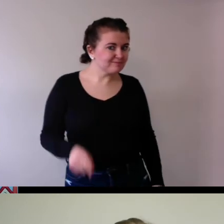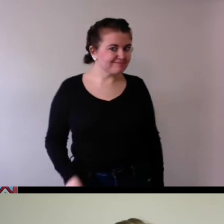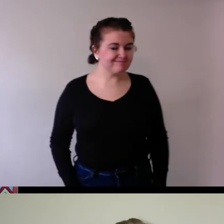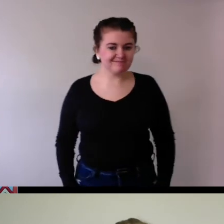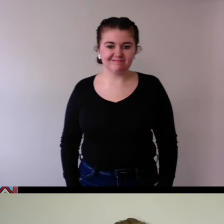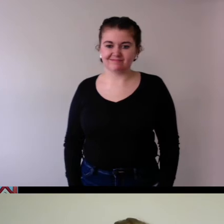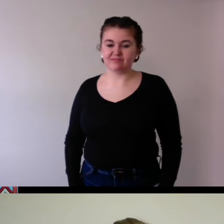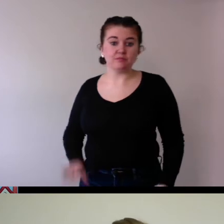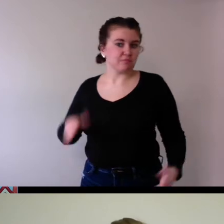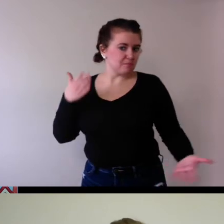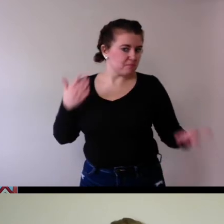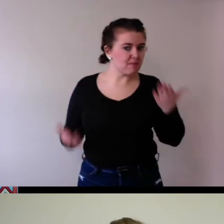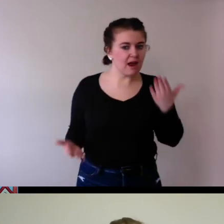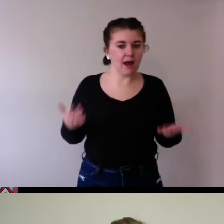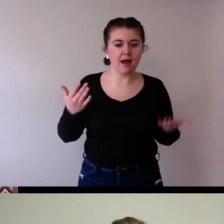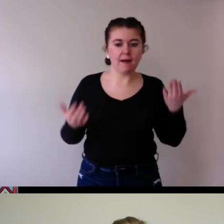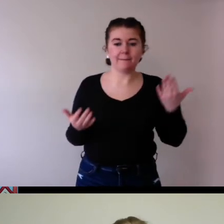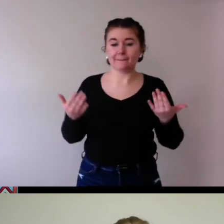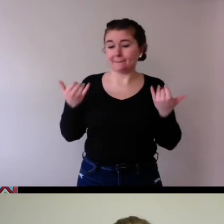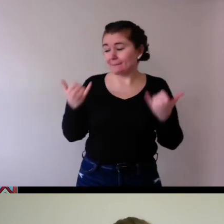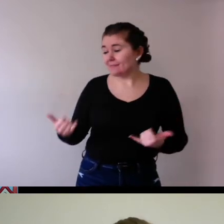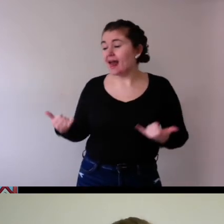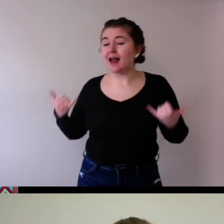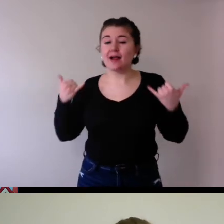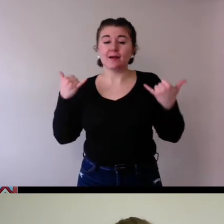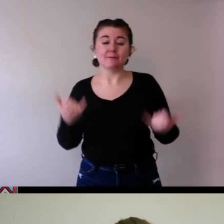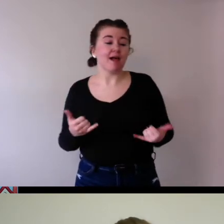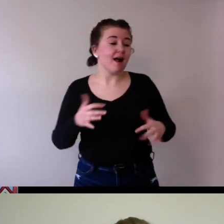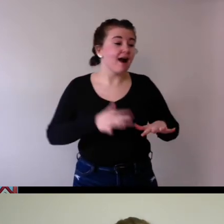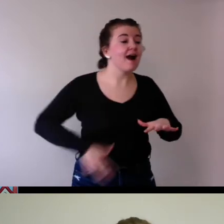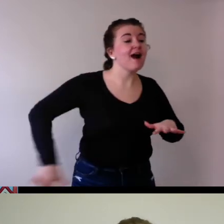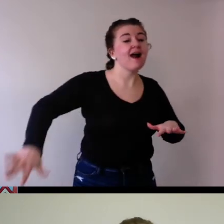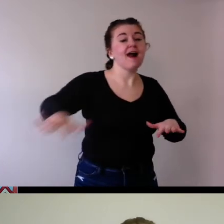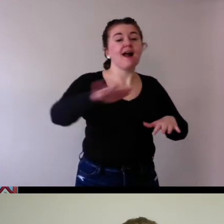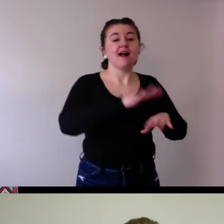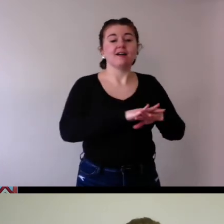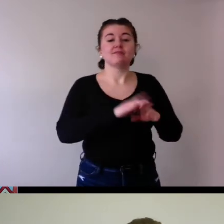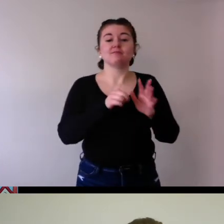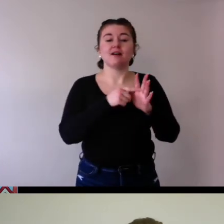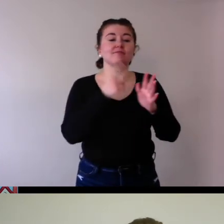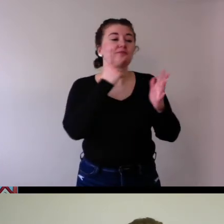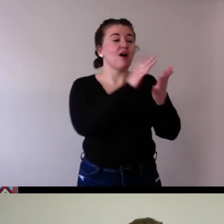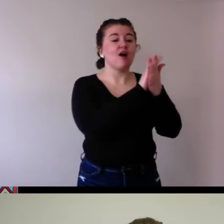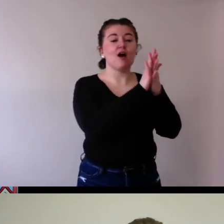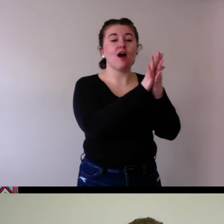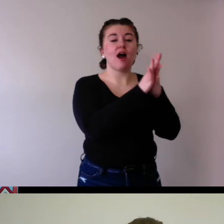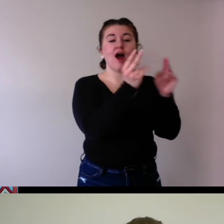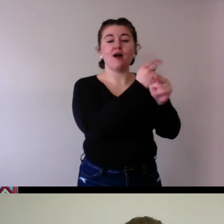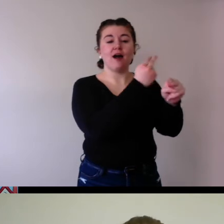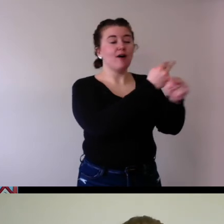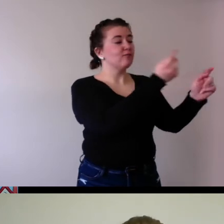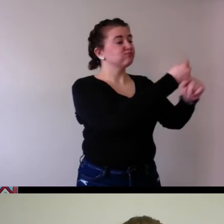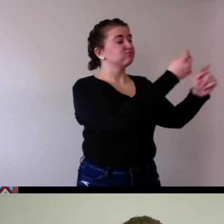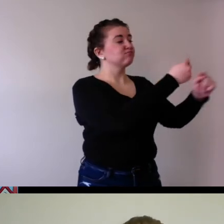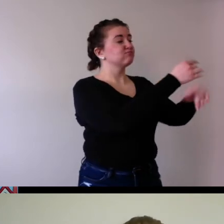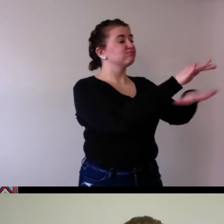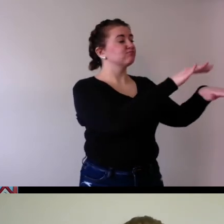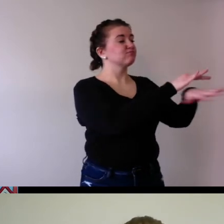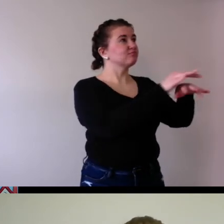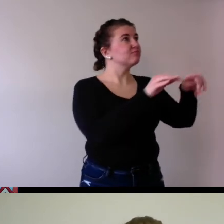It can be a playground, a highway, or a home.